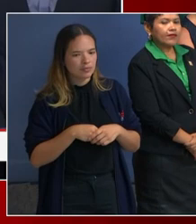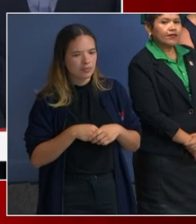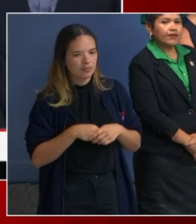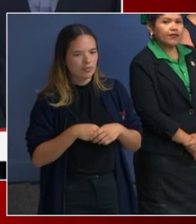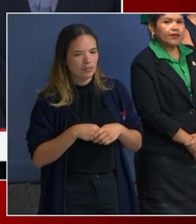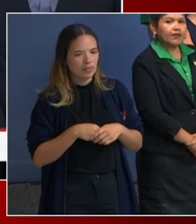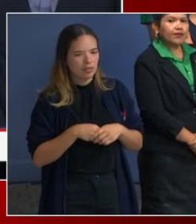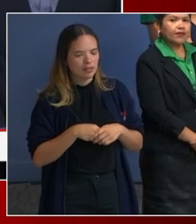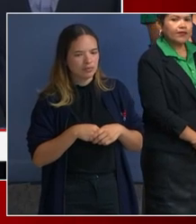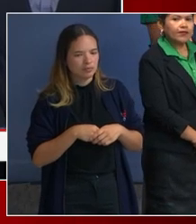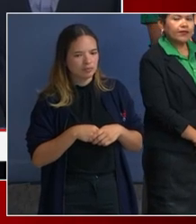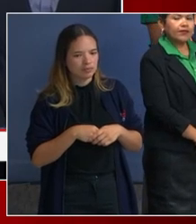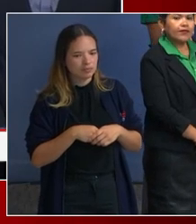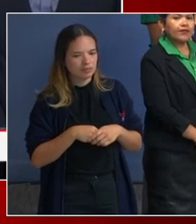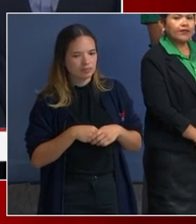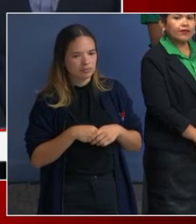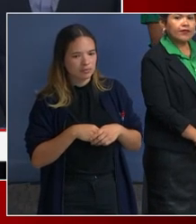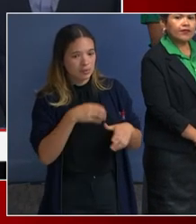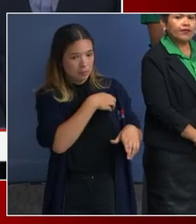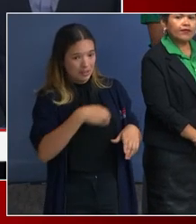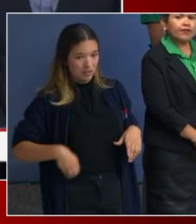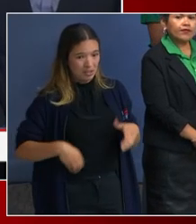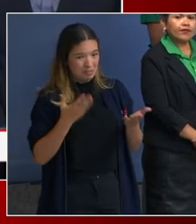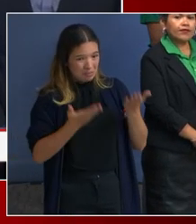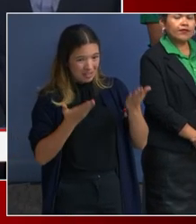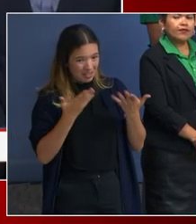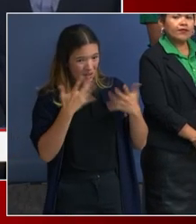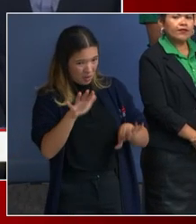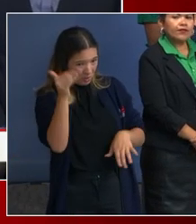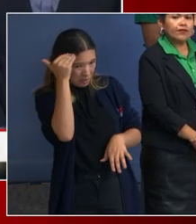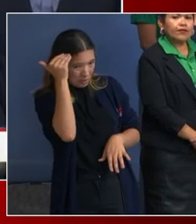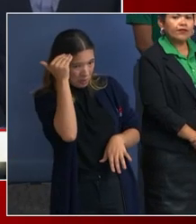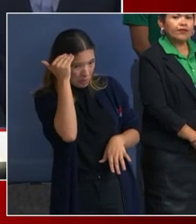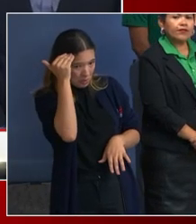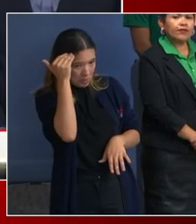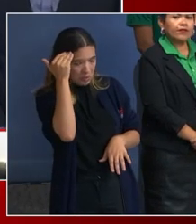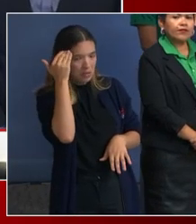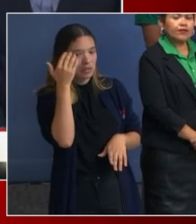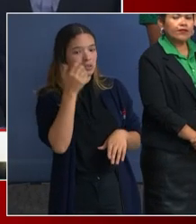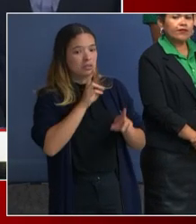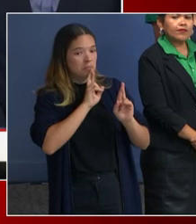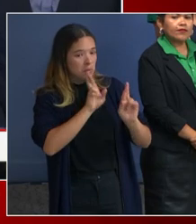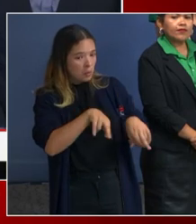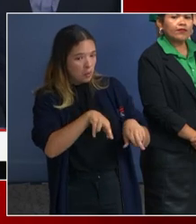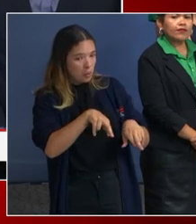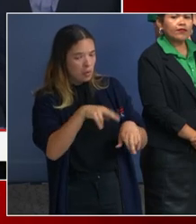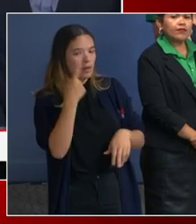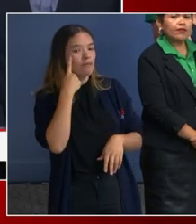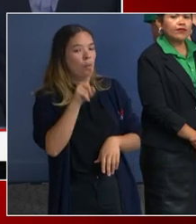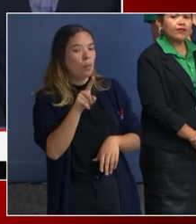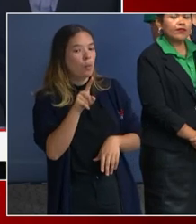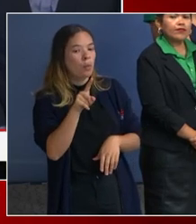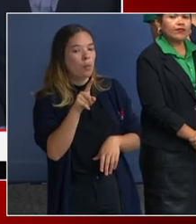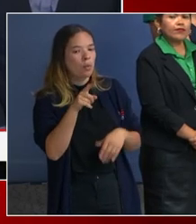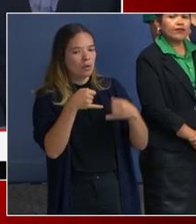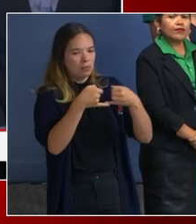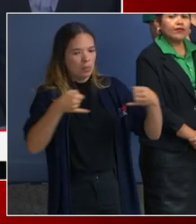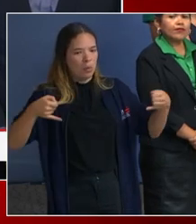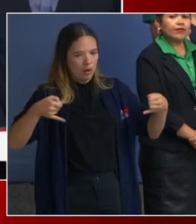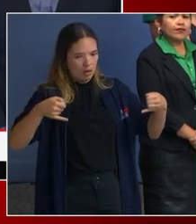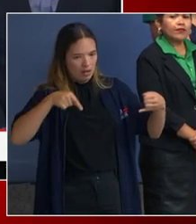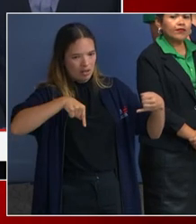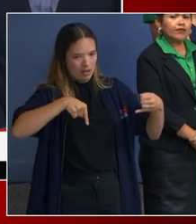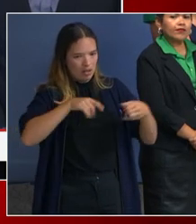know, Mayor, there's been reports that in various border stations where migrants are coming to the